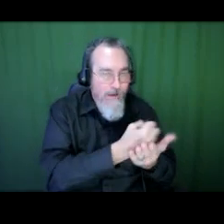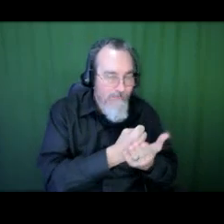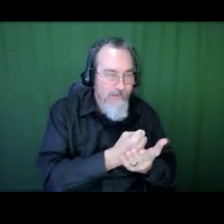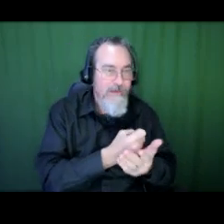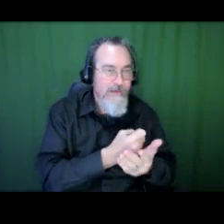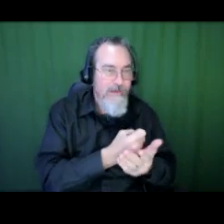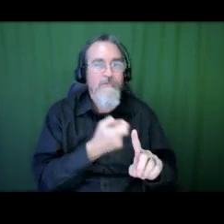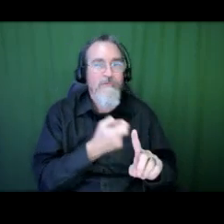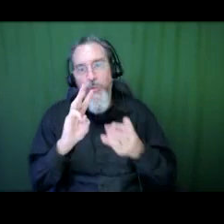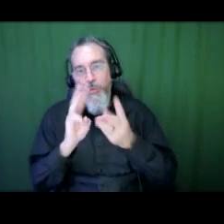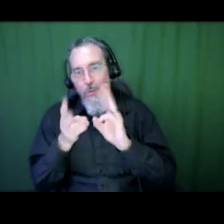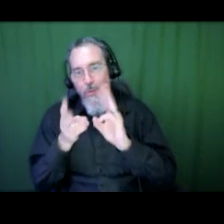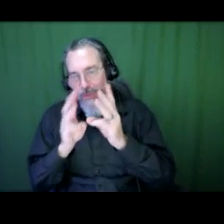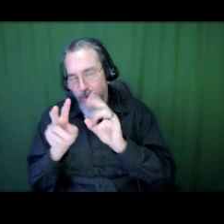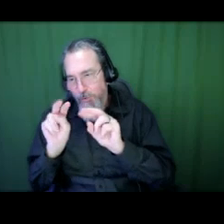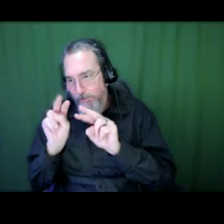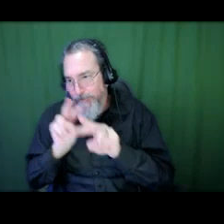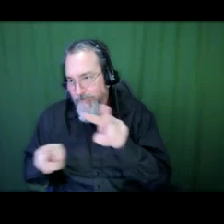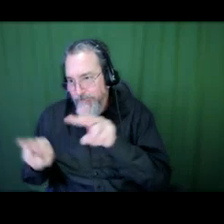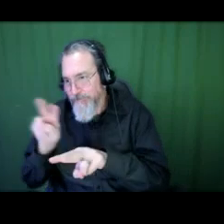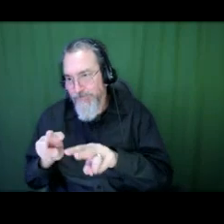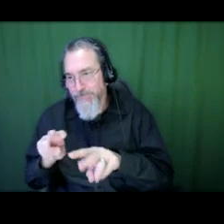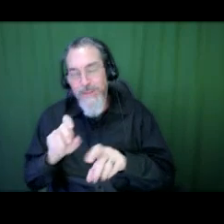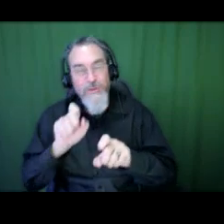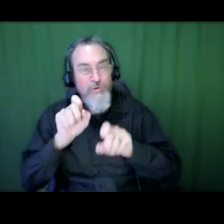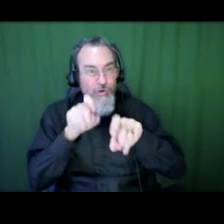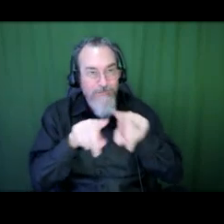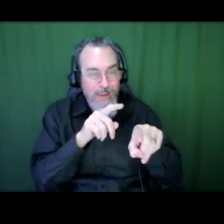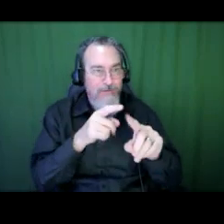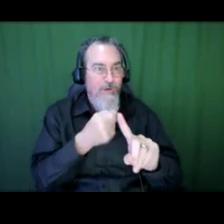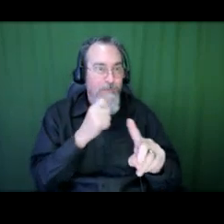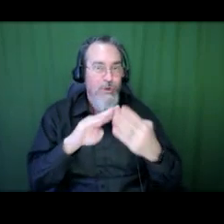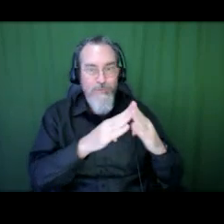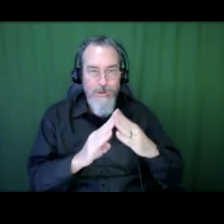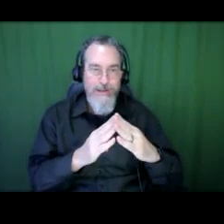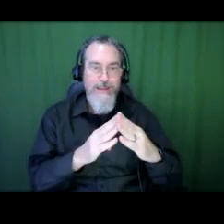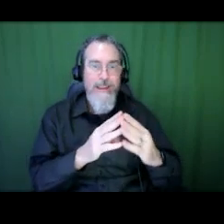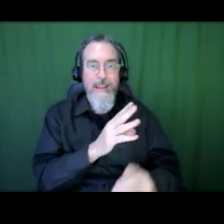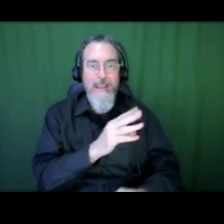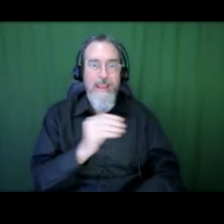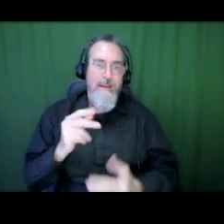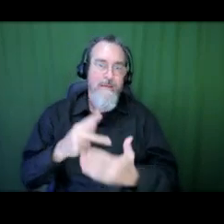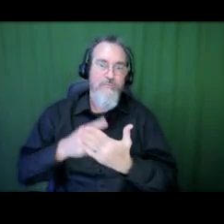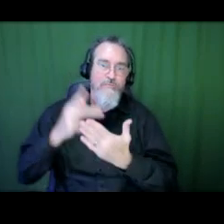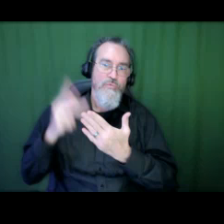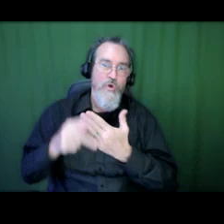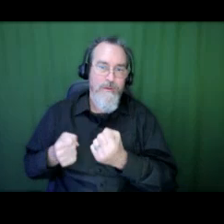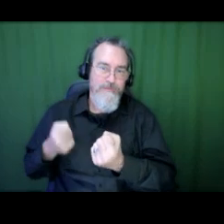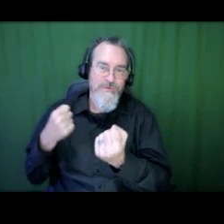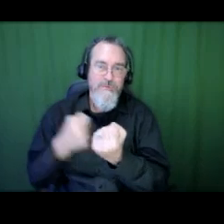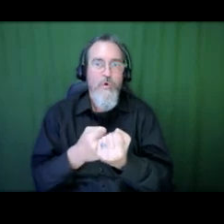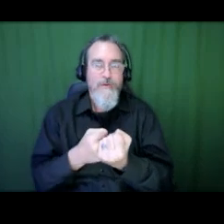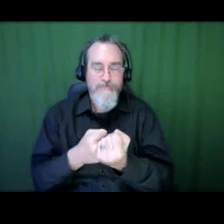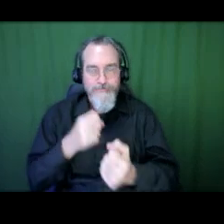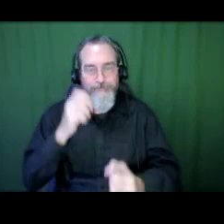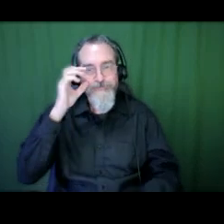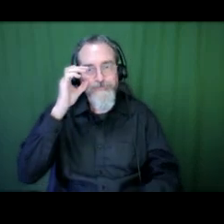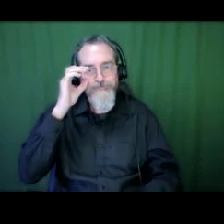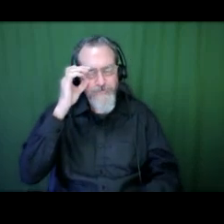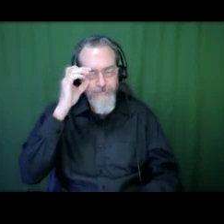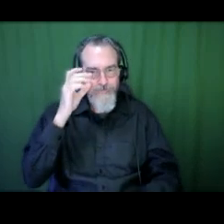forums. And then we also provide programmatic support that is part of this, the networking, collaboration, outreach, and training. So that's a little bit of